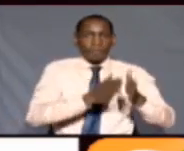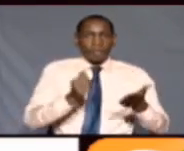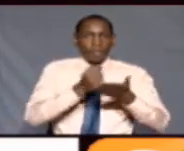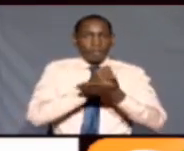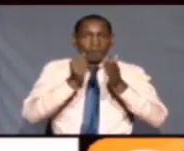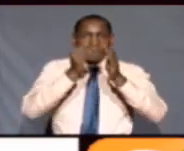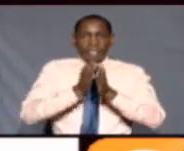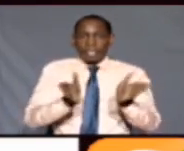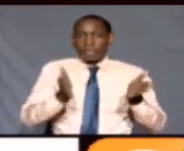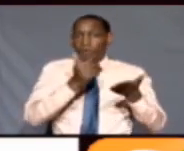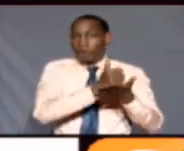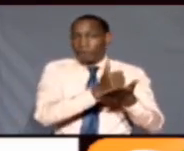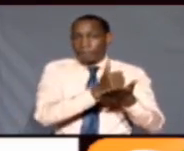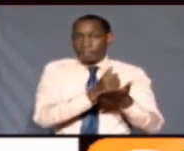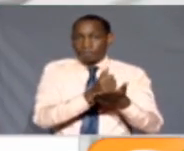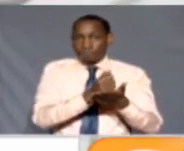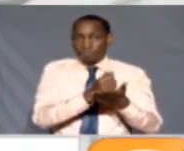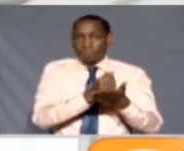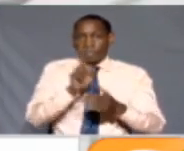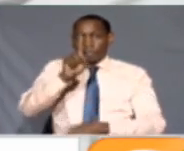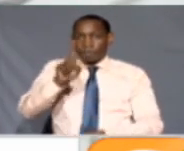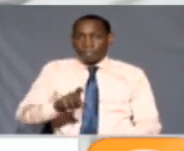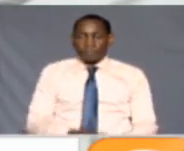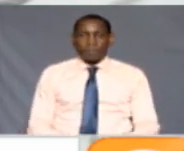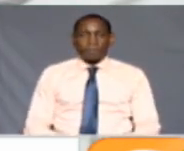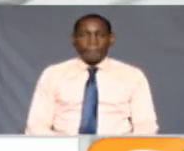Auditor General's office emerge.